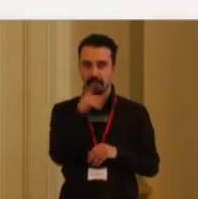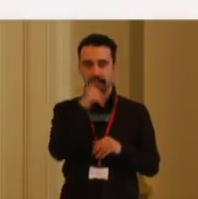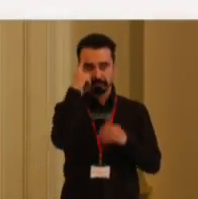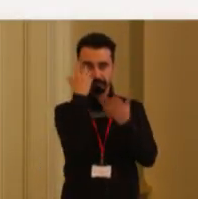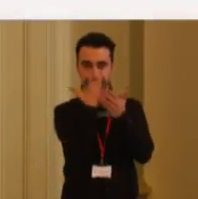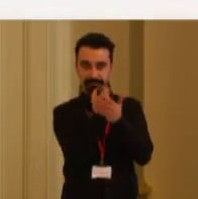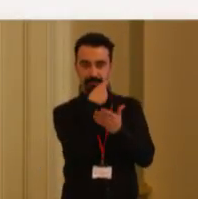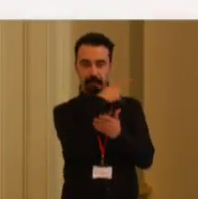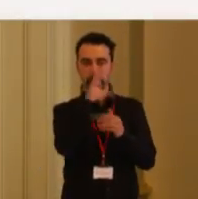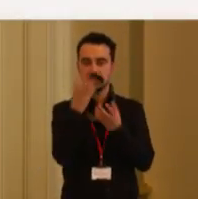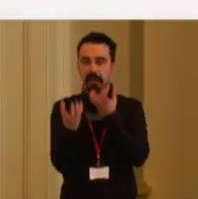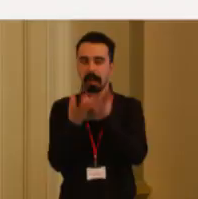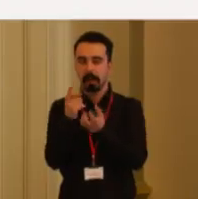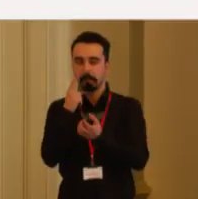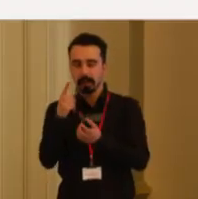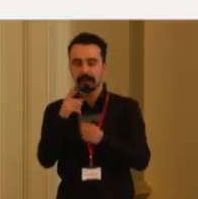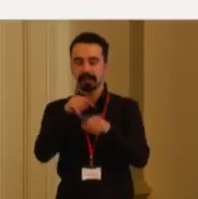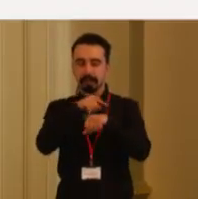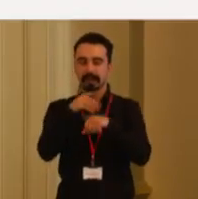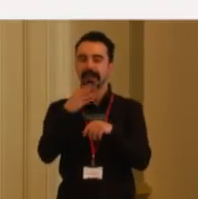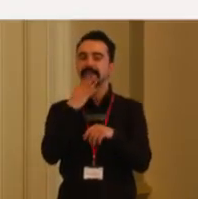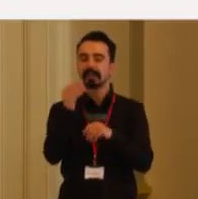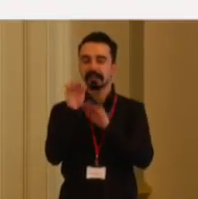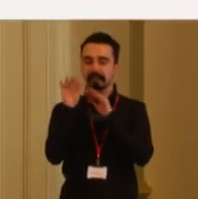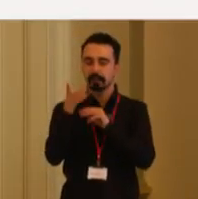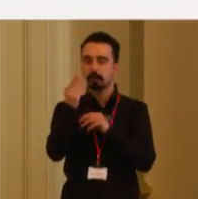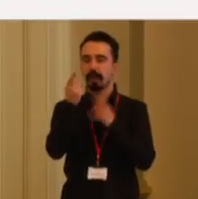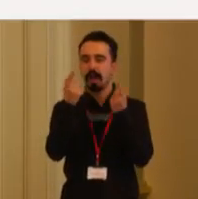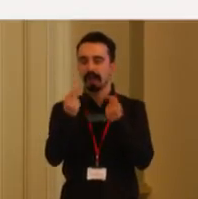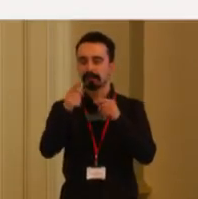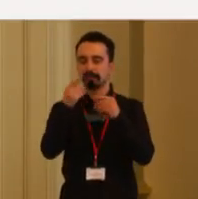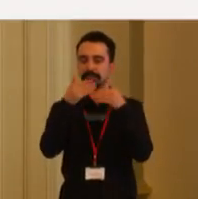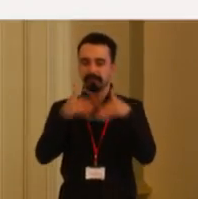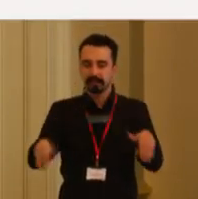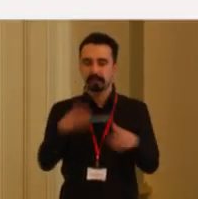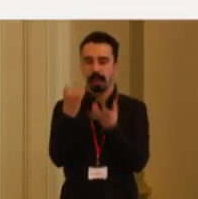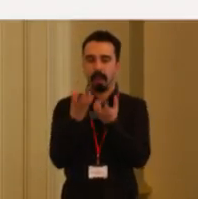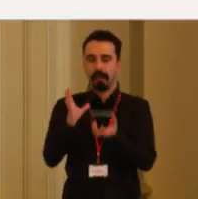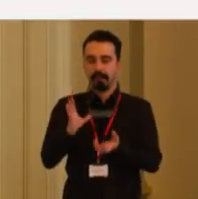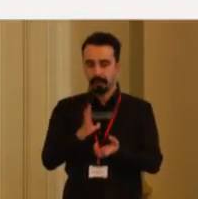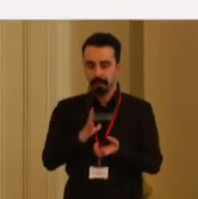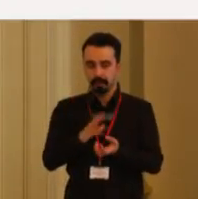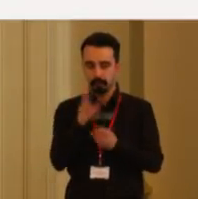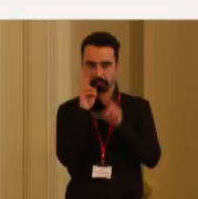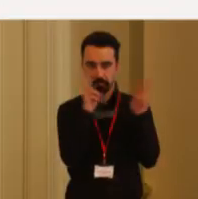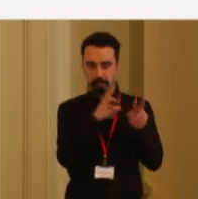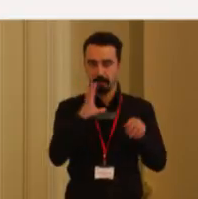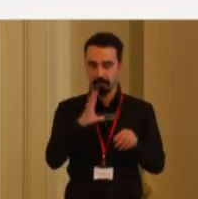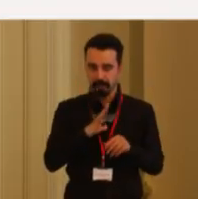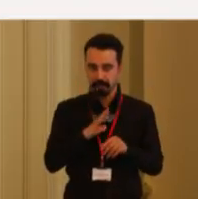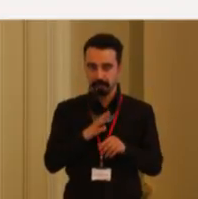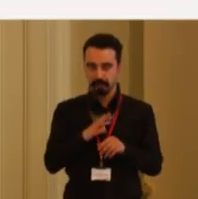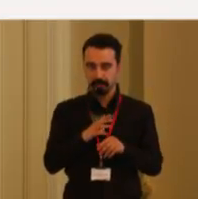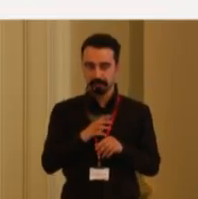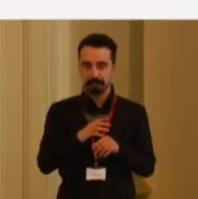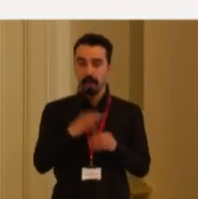my presentation. When we take a look at the data that we have and other resources as well, we see that the resources are scarce